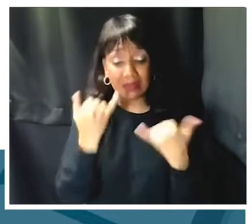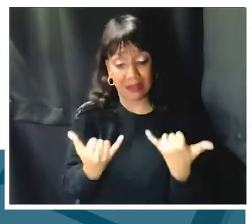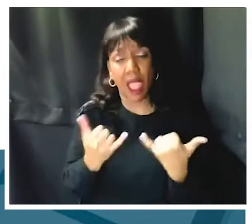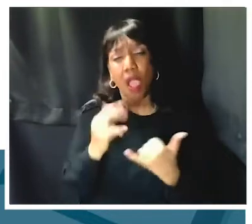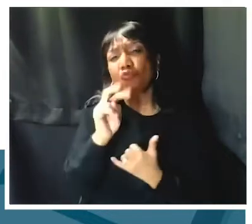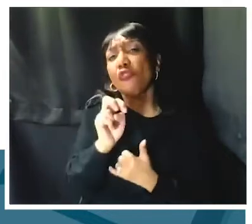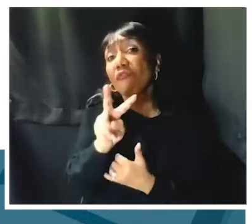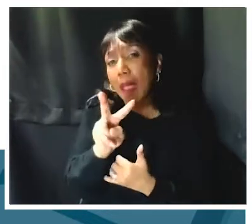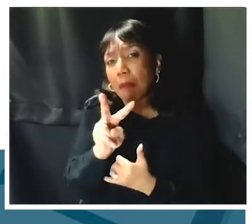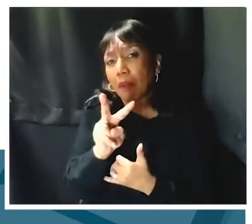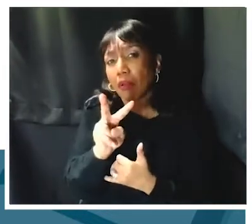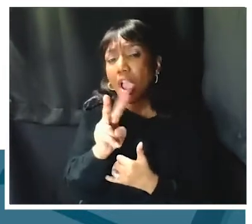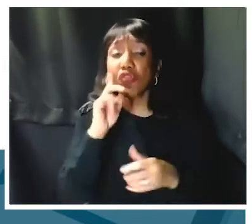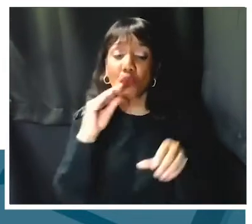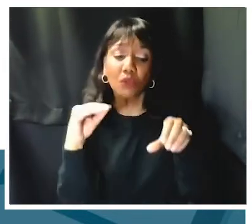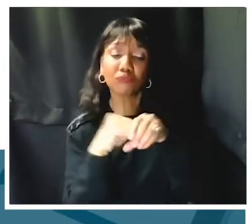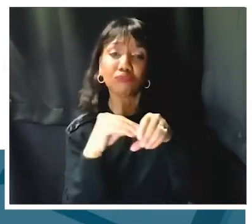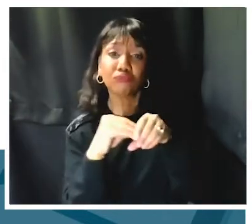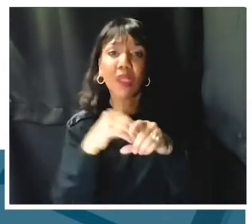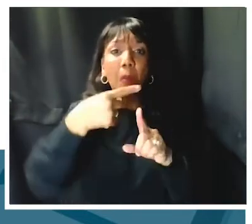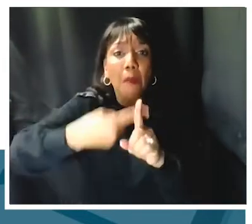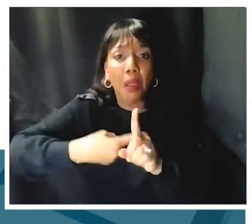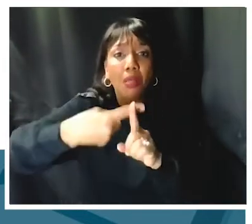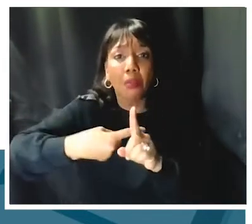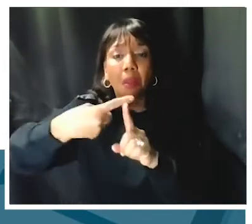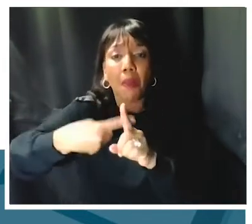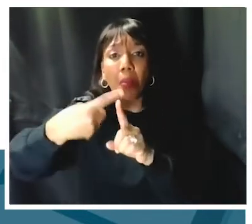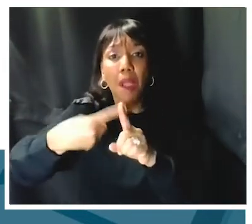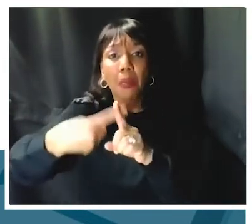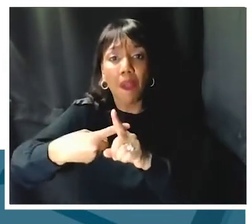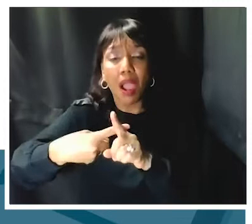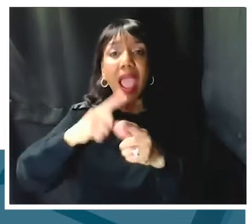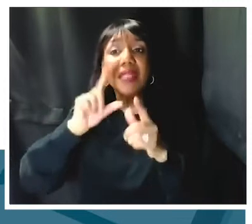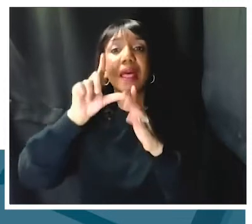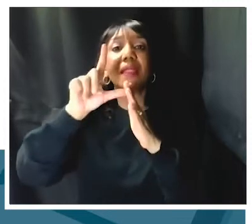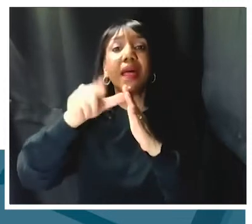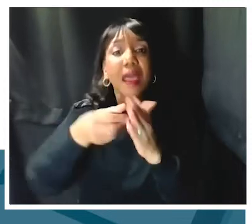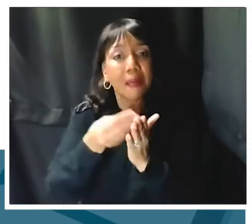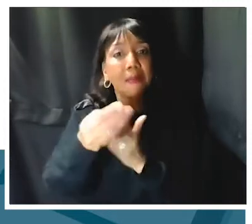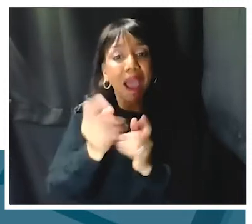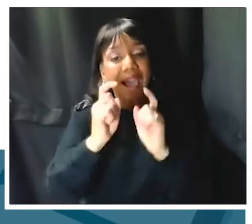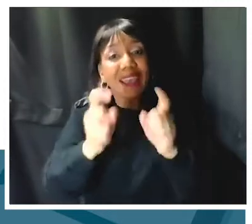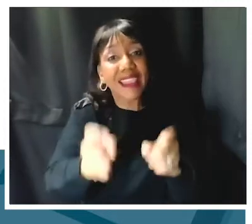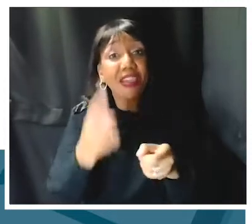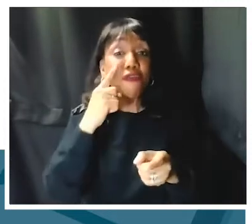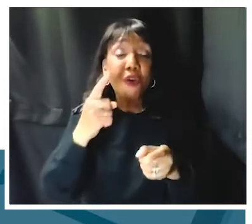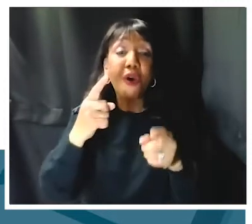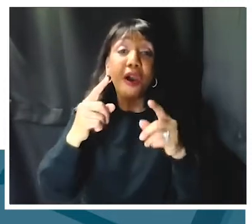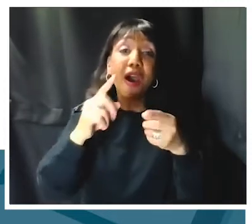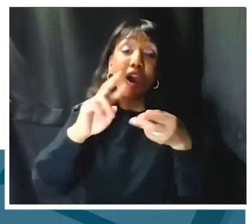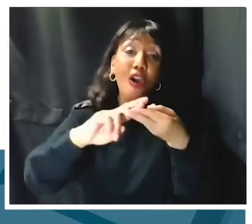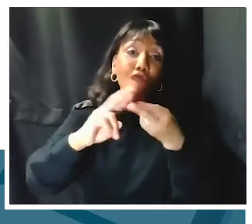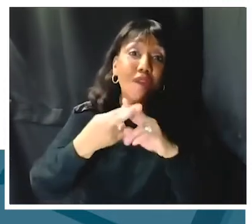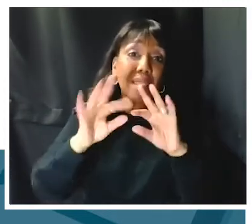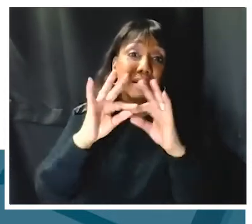Let's say that it is November and you want to put some money away every month until you have enough to buy a gift for a